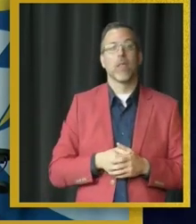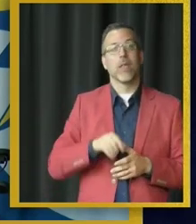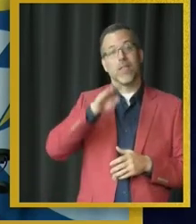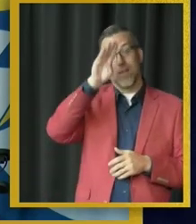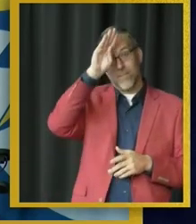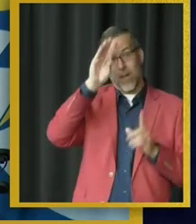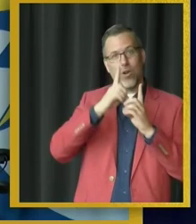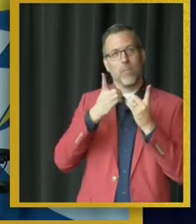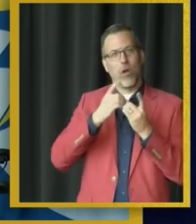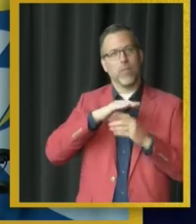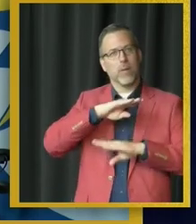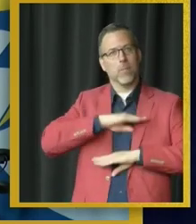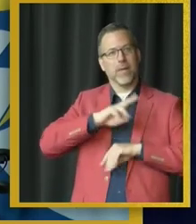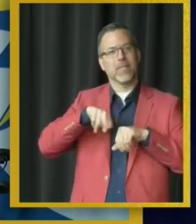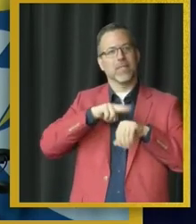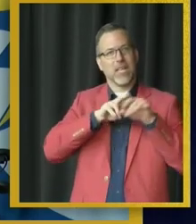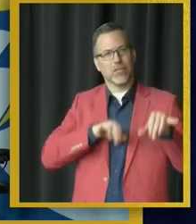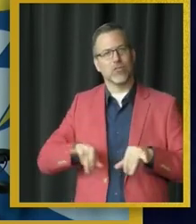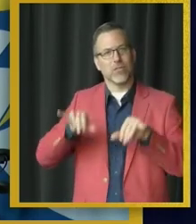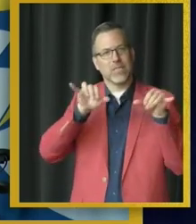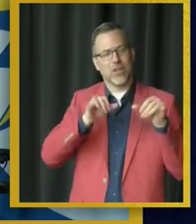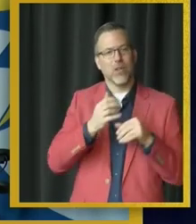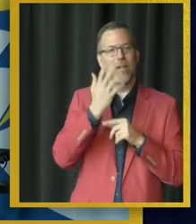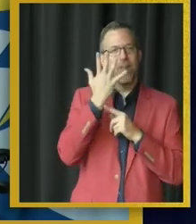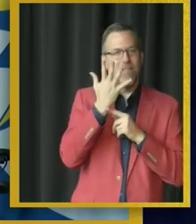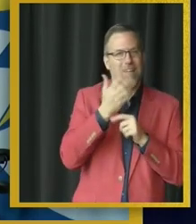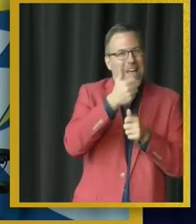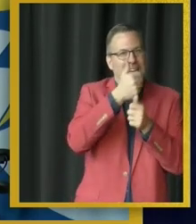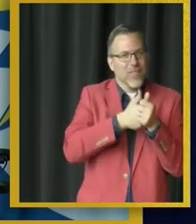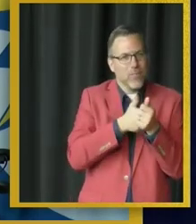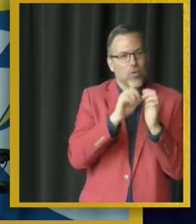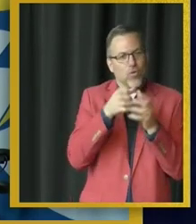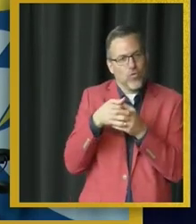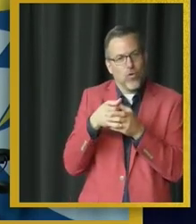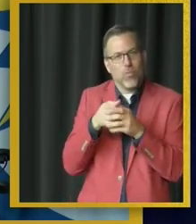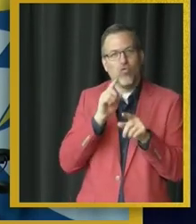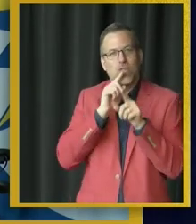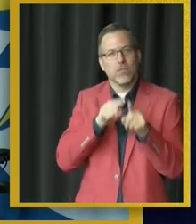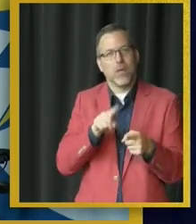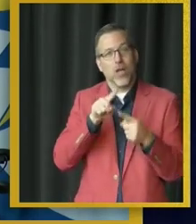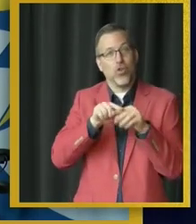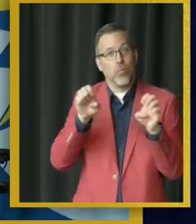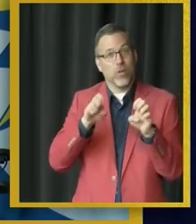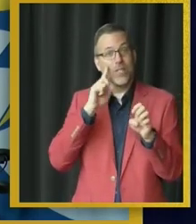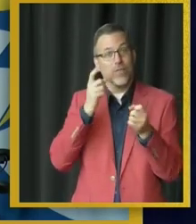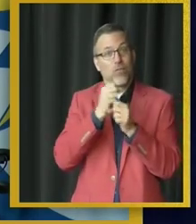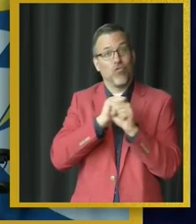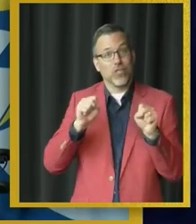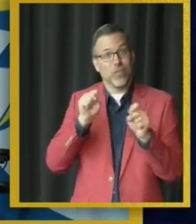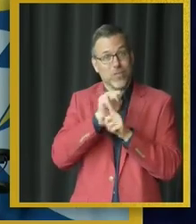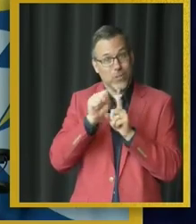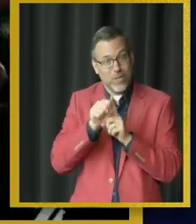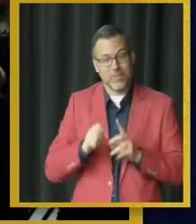meets the national standard of 5 per company responding to an emergency or rescue situation.